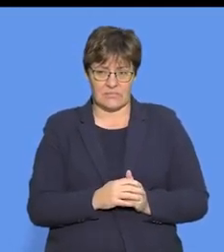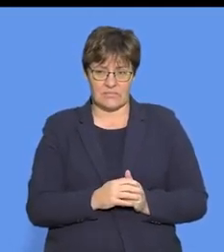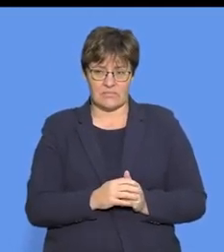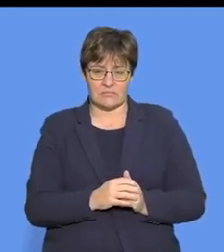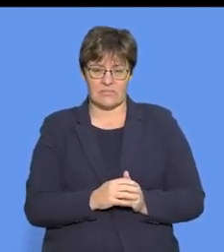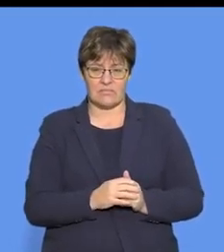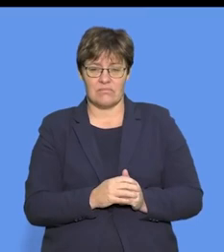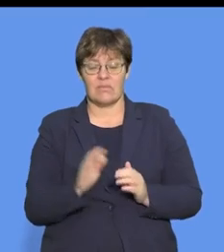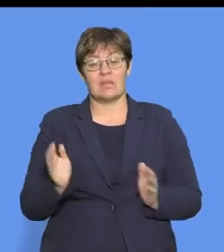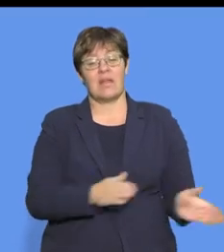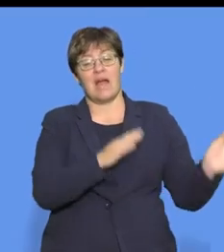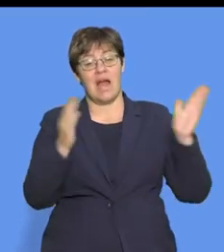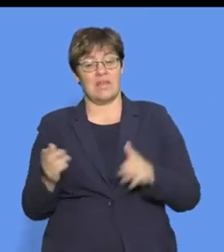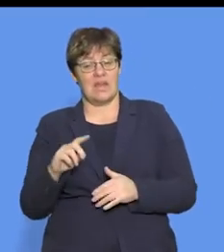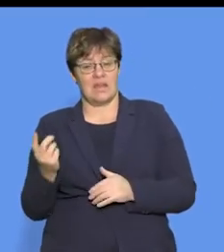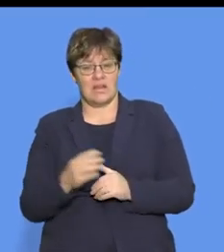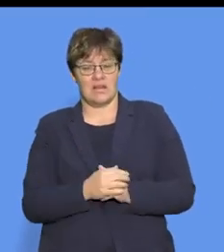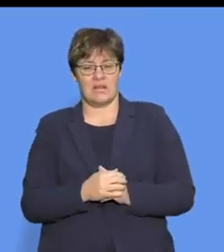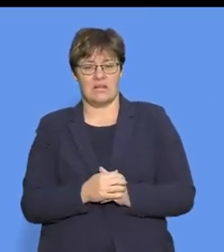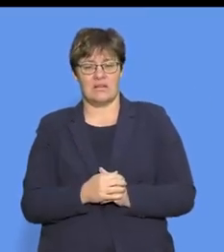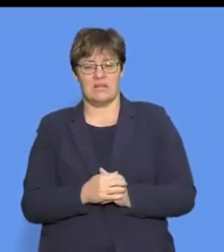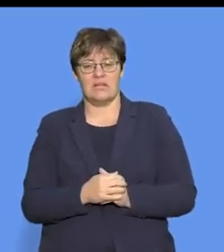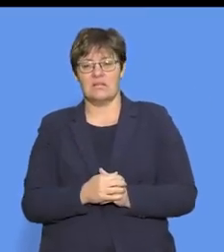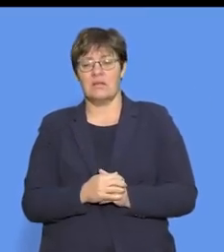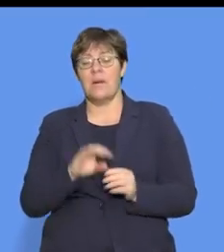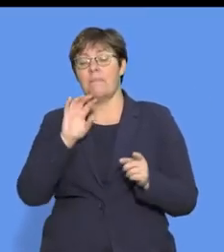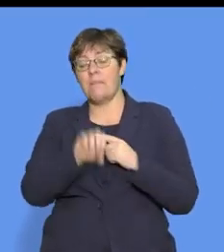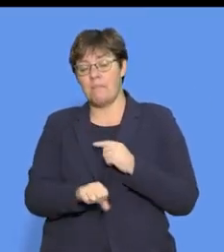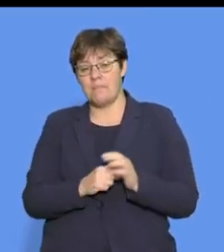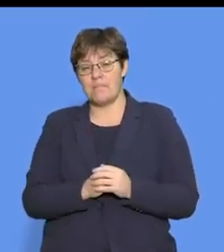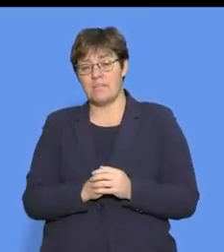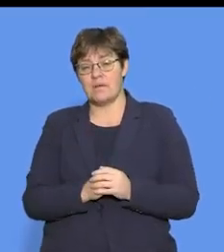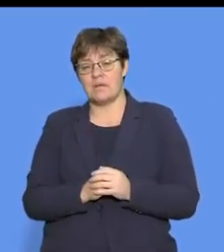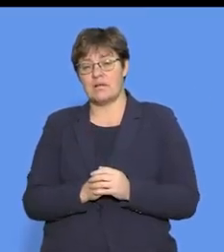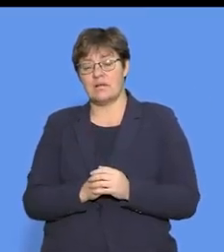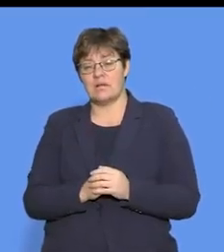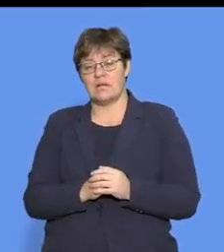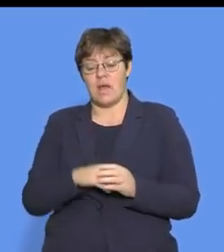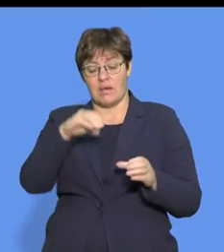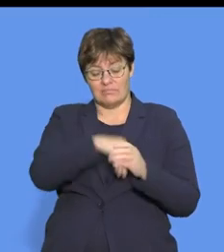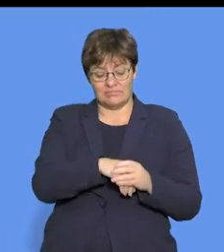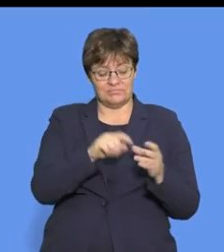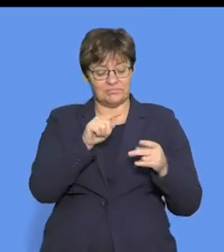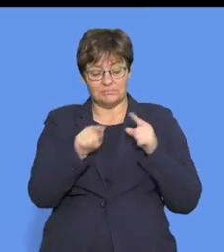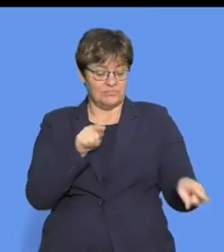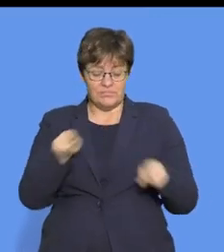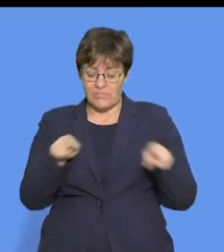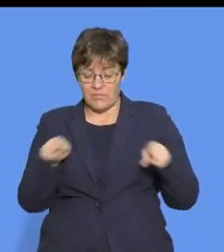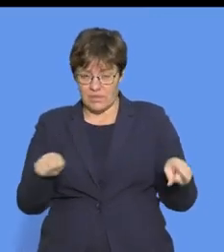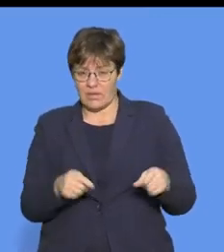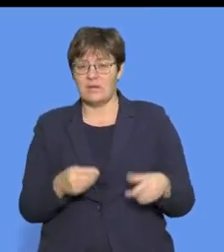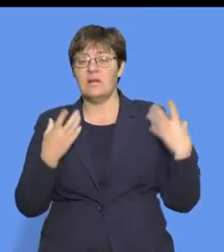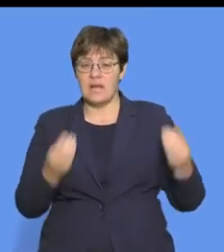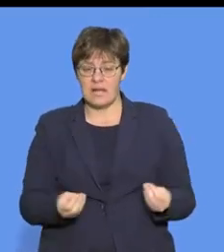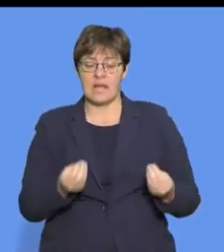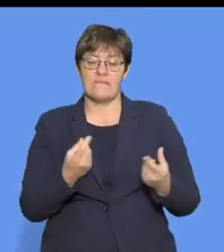Okay, if we look at another example, we will recognize that in these different types of